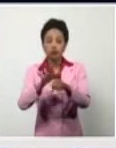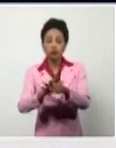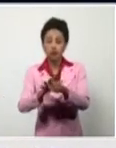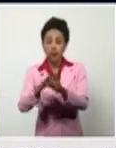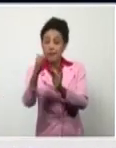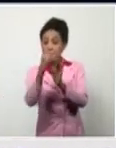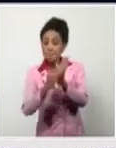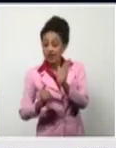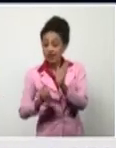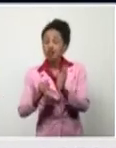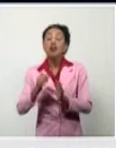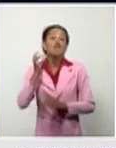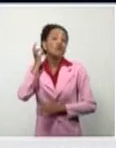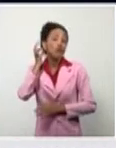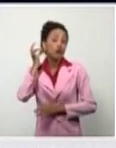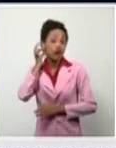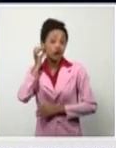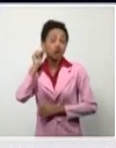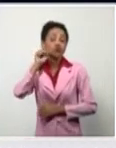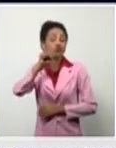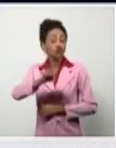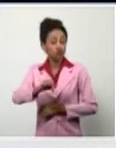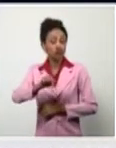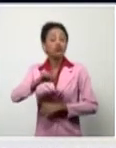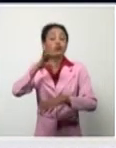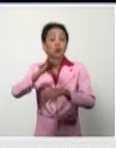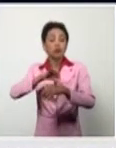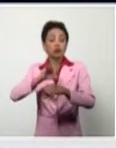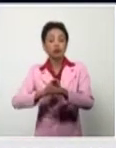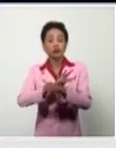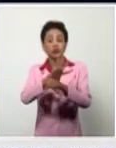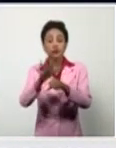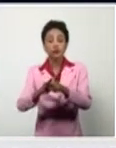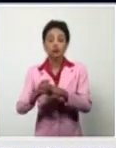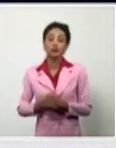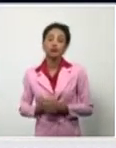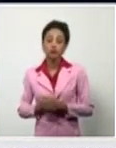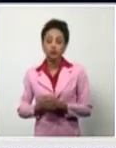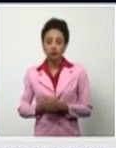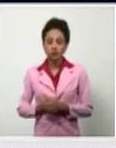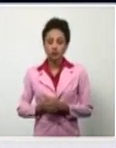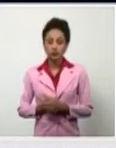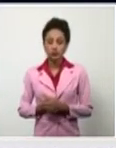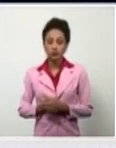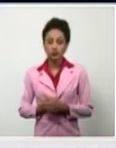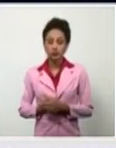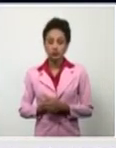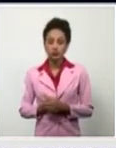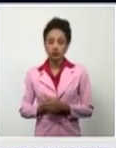an event that happened in a city of South Korea. The city is called Cheonan.